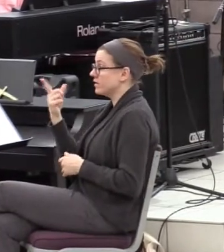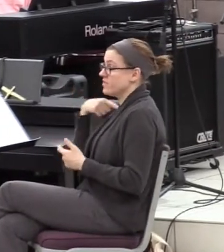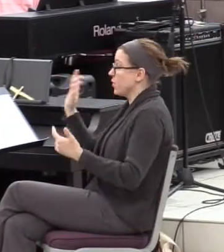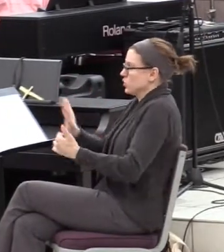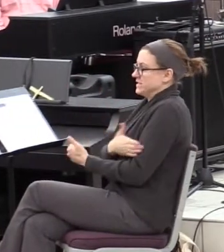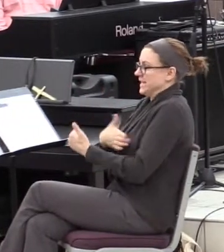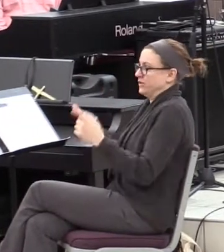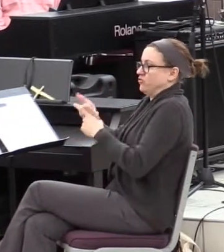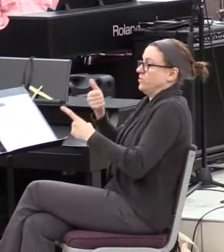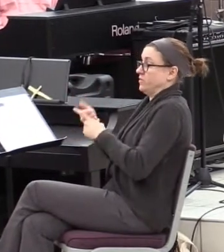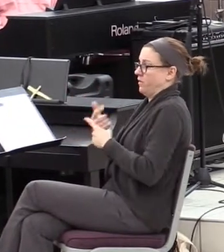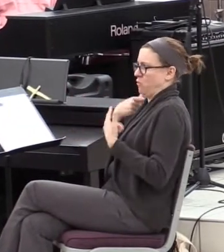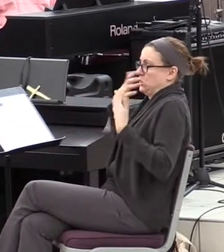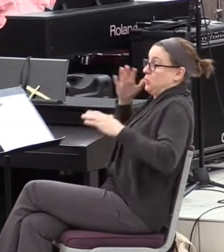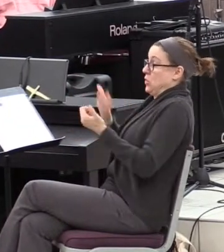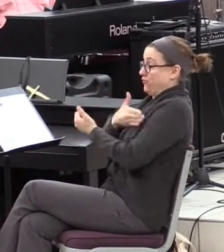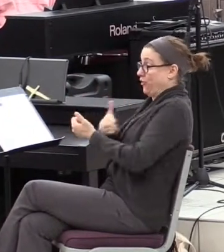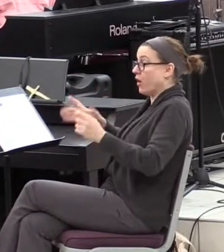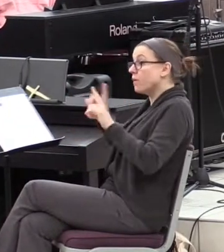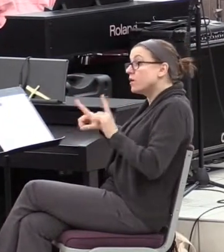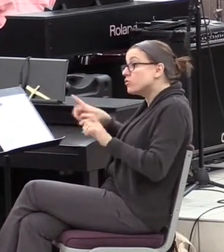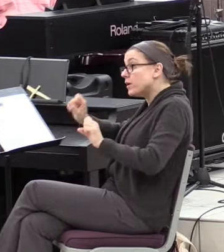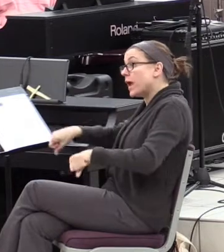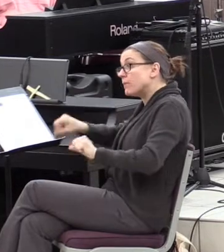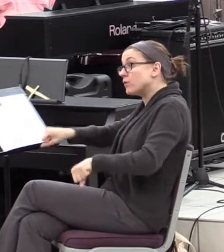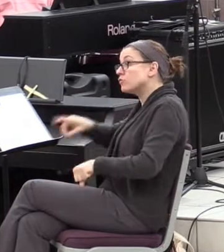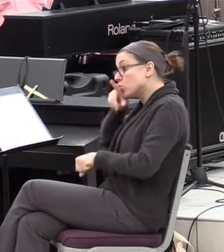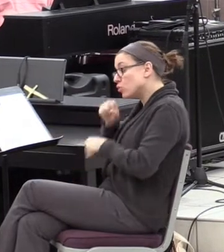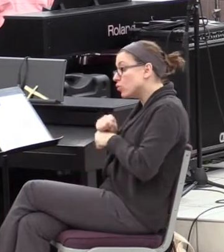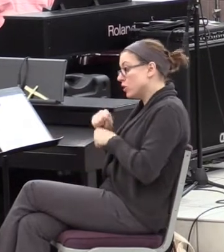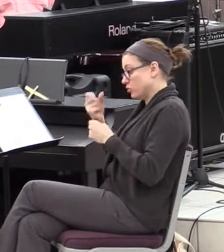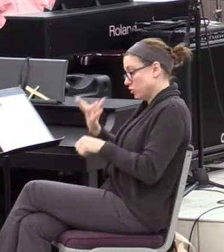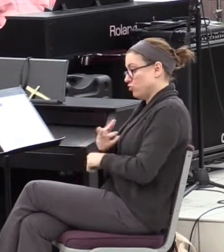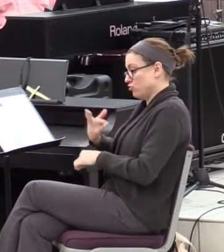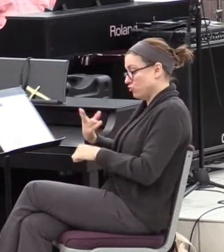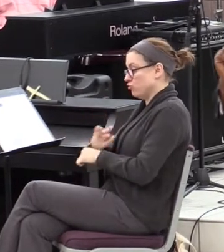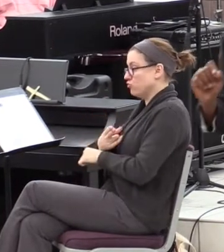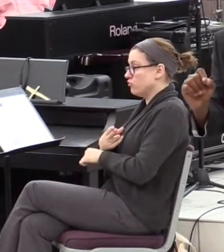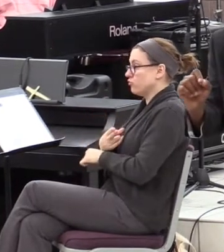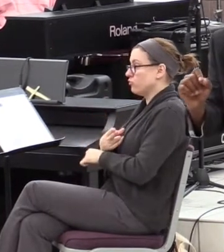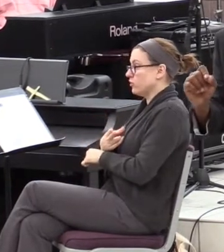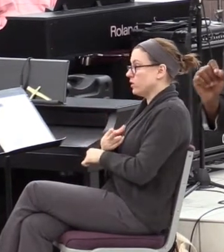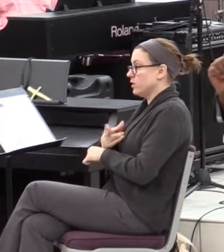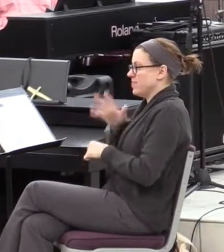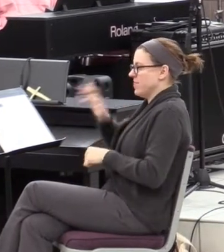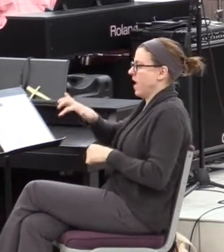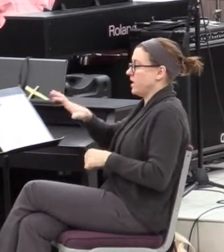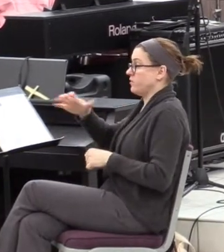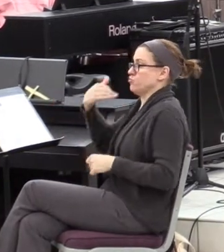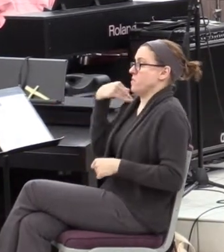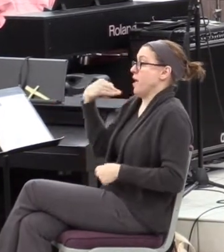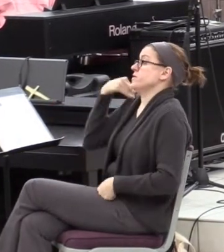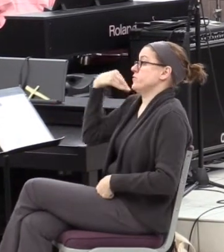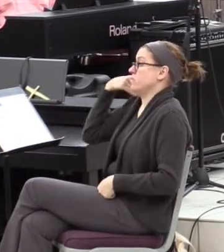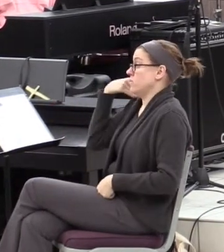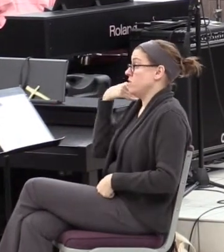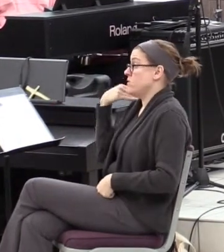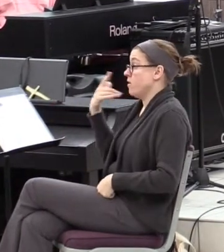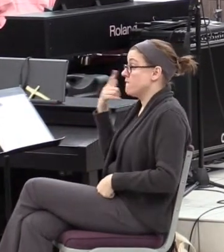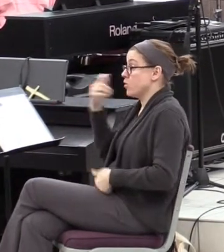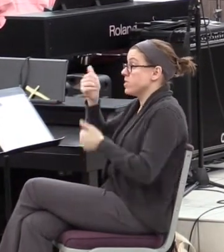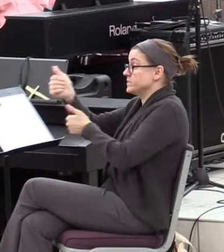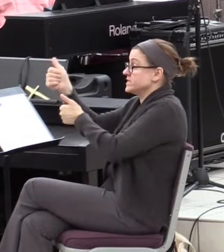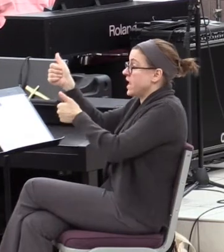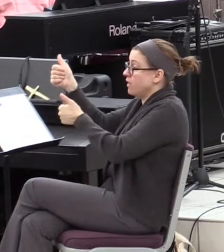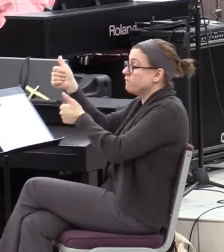what it was, but to be able to use as a reminder to